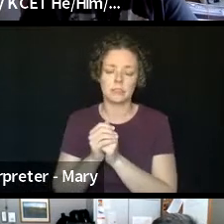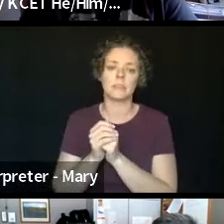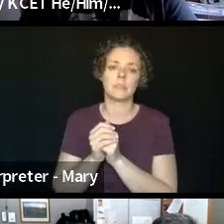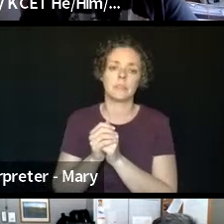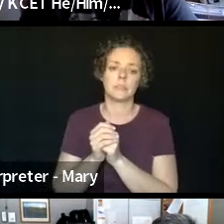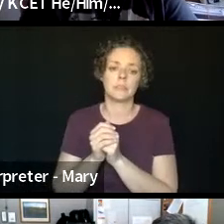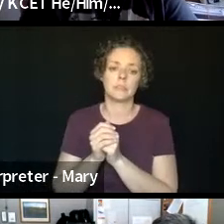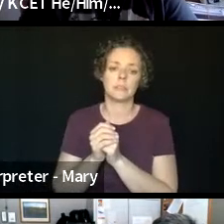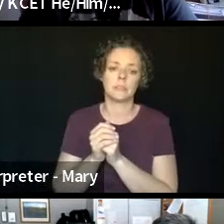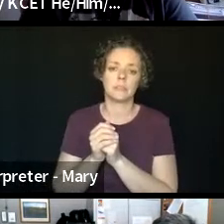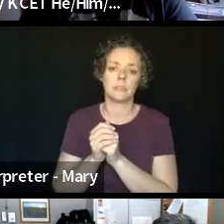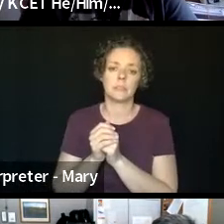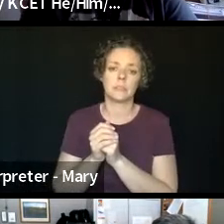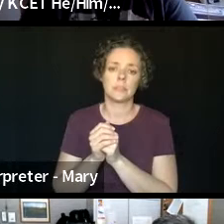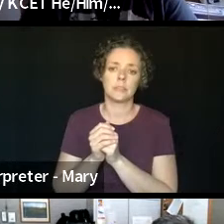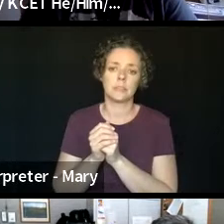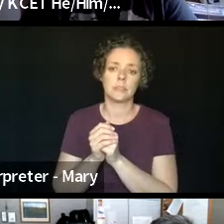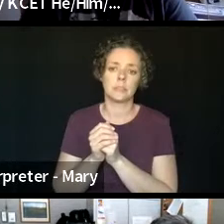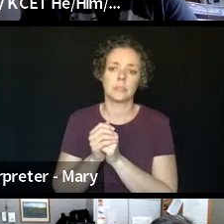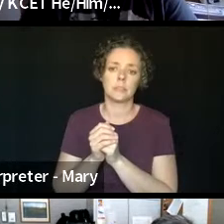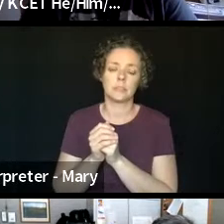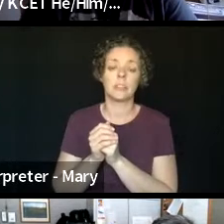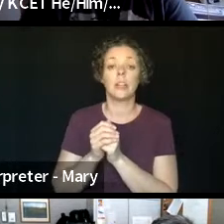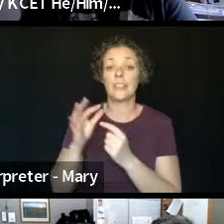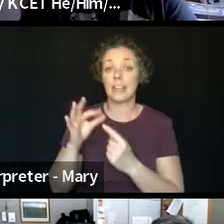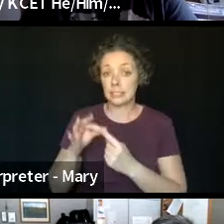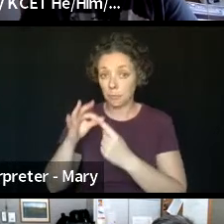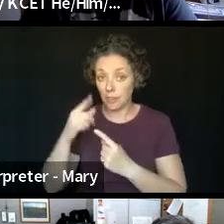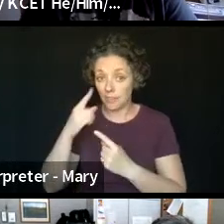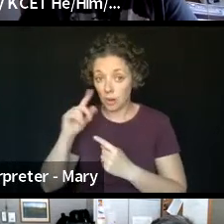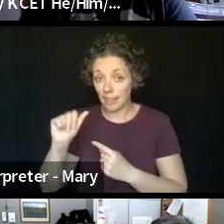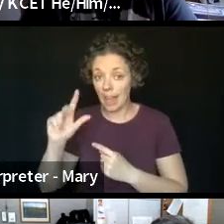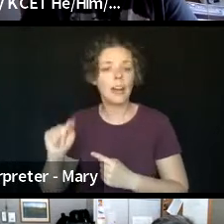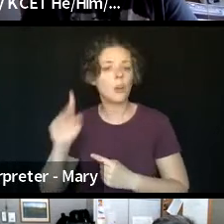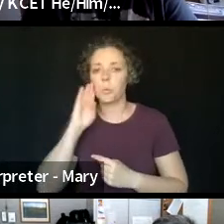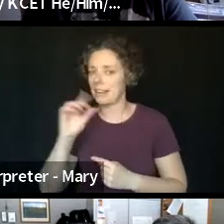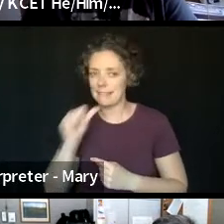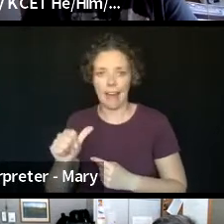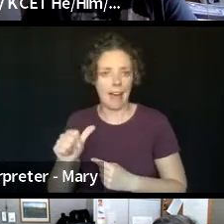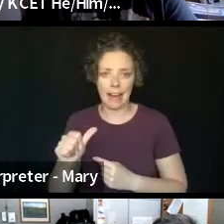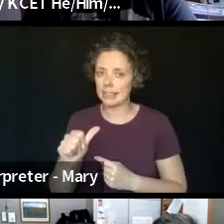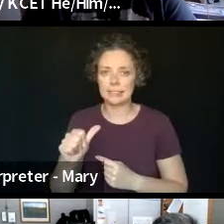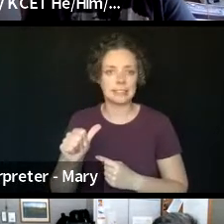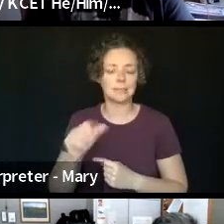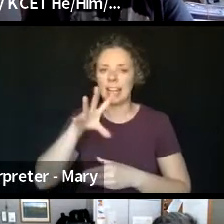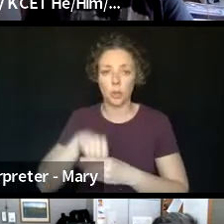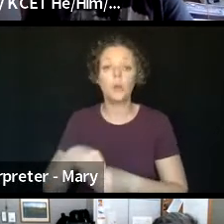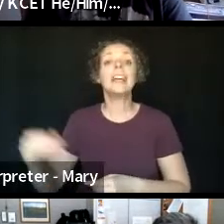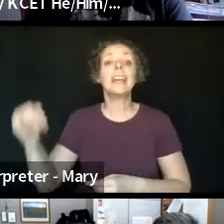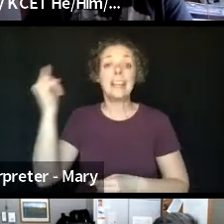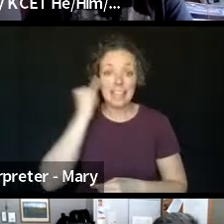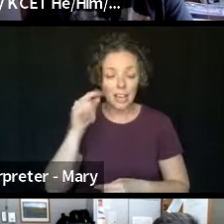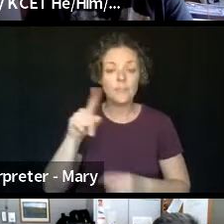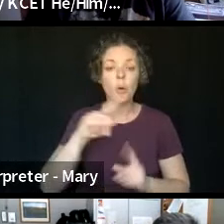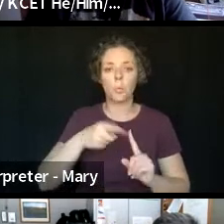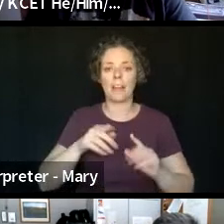and the provisions of the act would not apply if the child was born with a medically verifiable disorder of sex development.